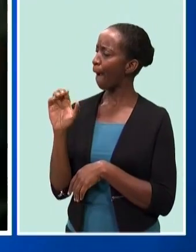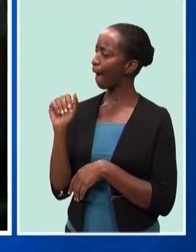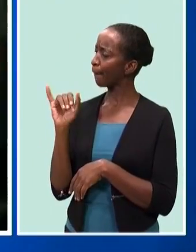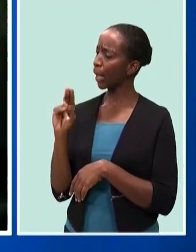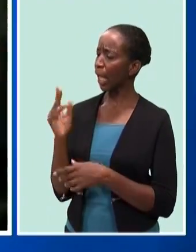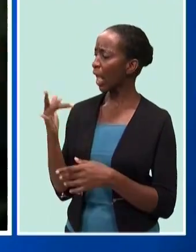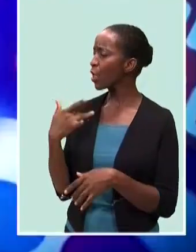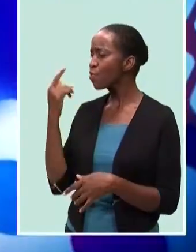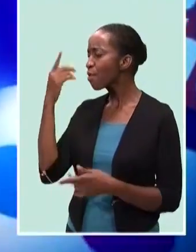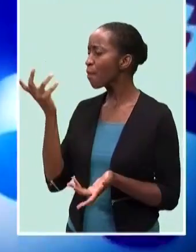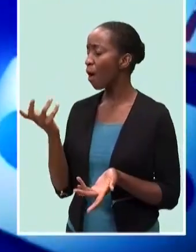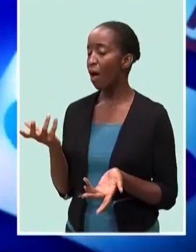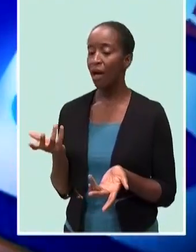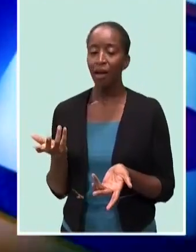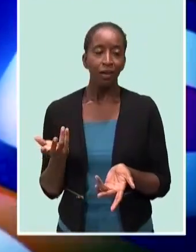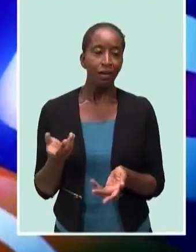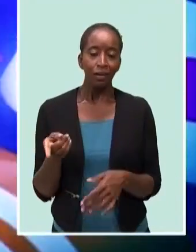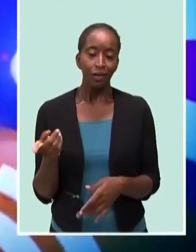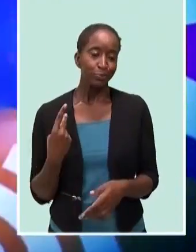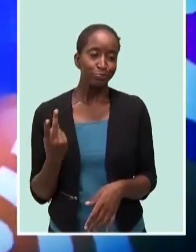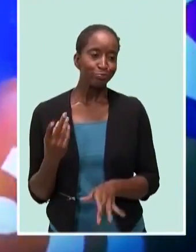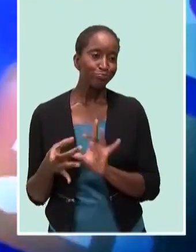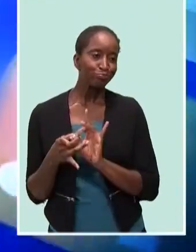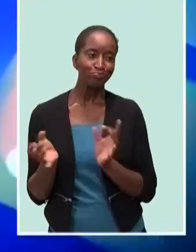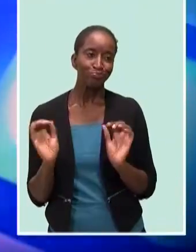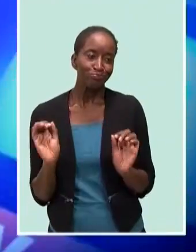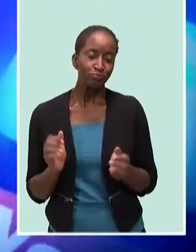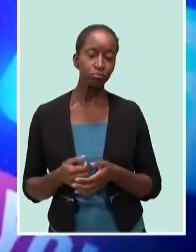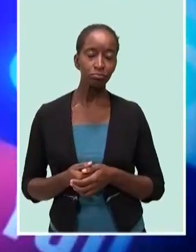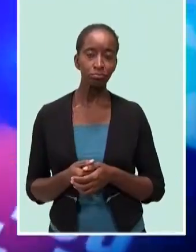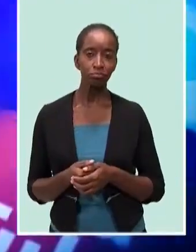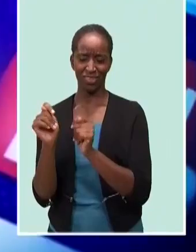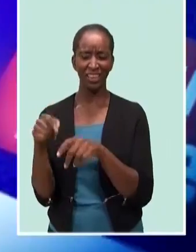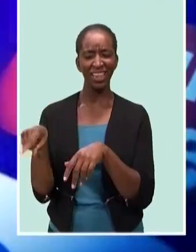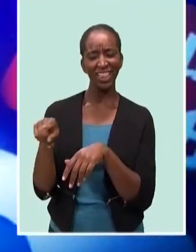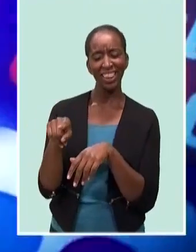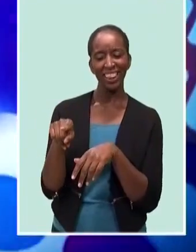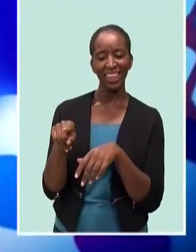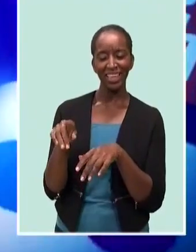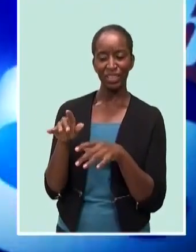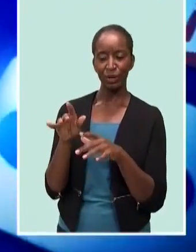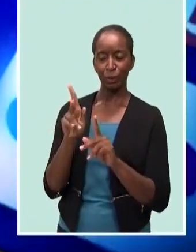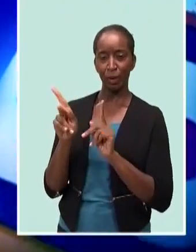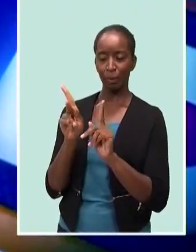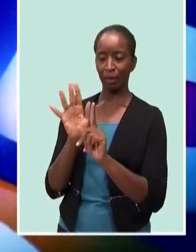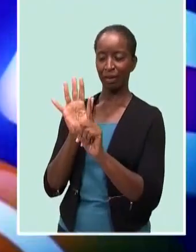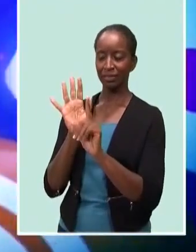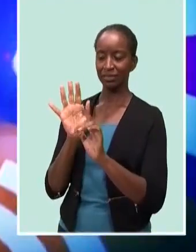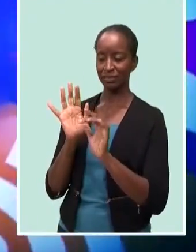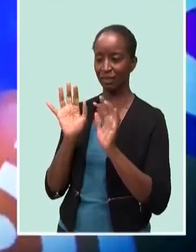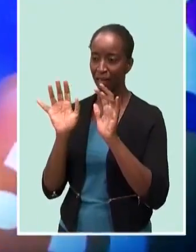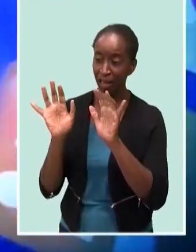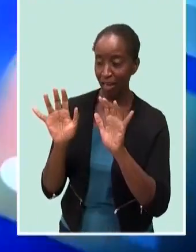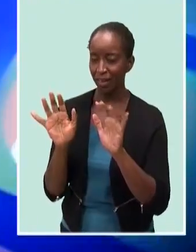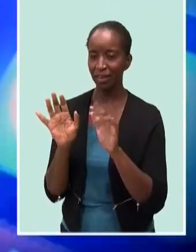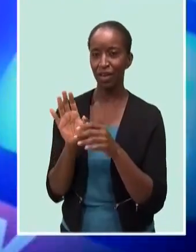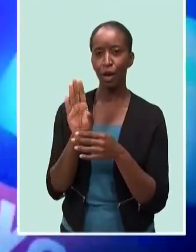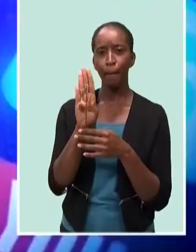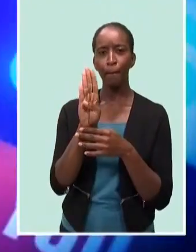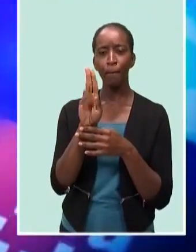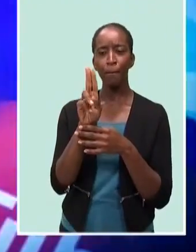didn't stop with Twitter. He continued his tirade during a recent rally. Take a look. I endorsed him at his